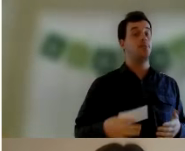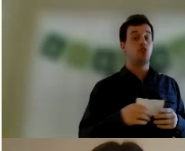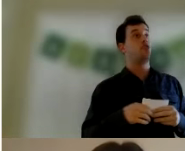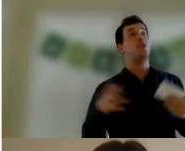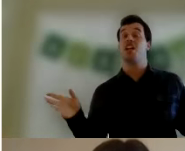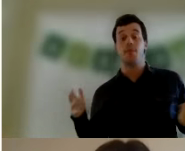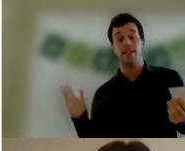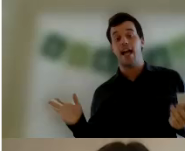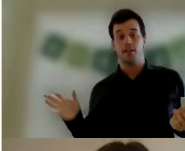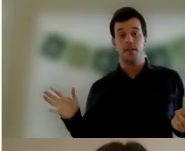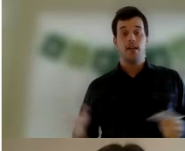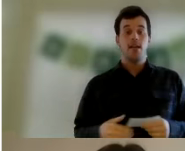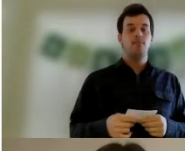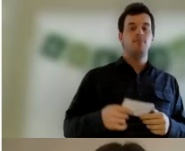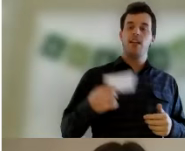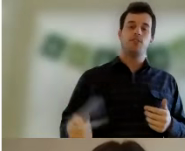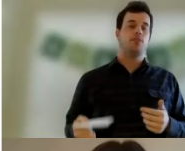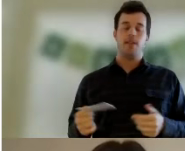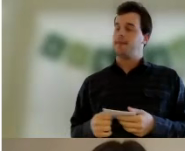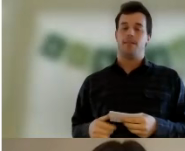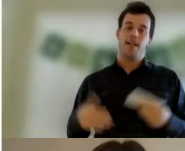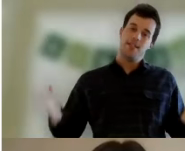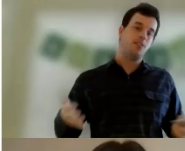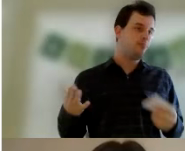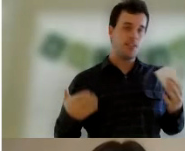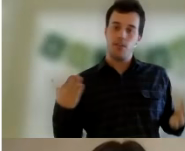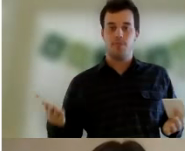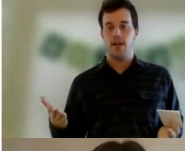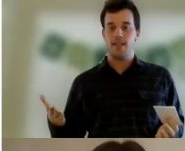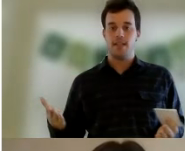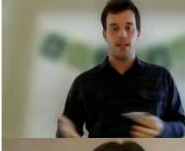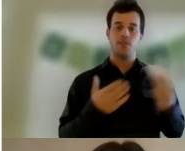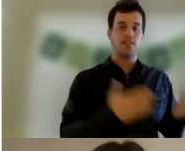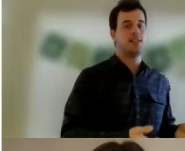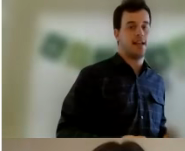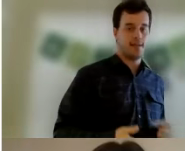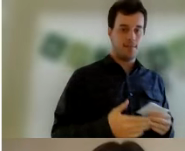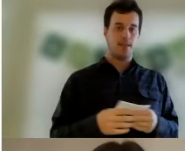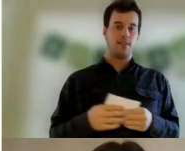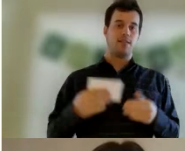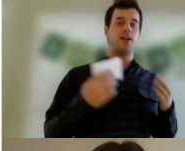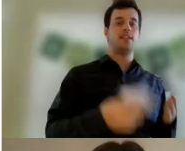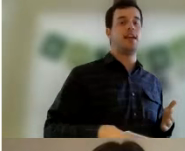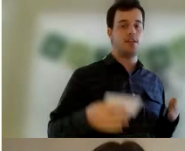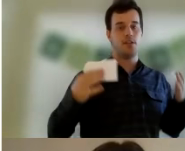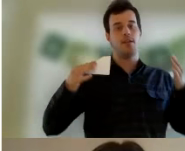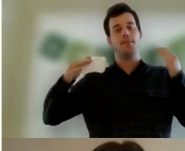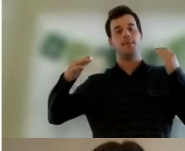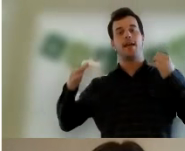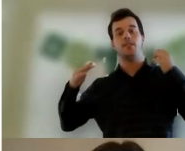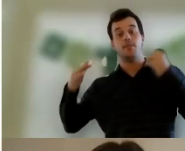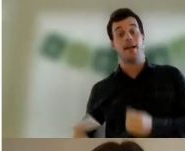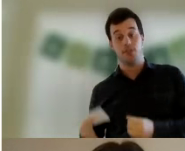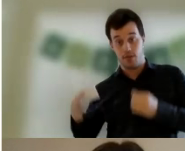it to climb the socioeconomic ladder. And also those are good points. And he also says that this price tag